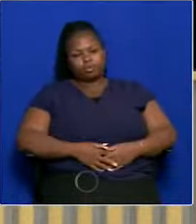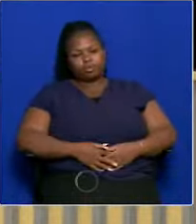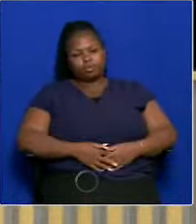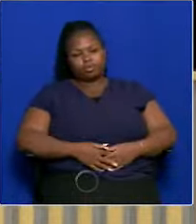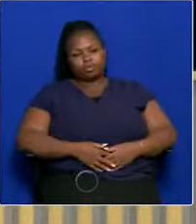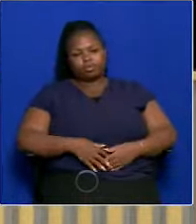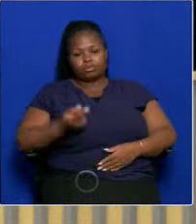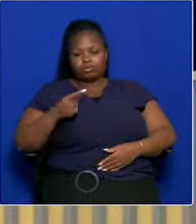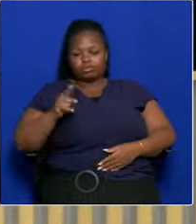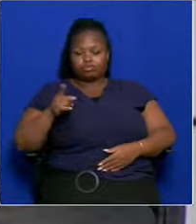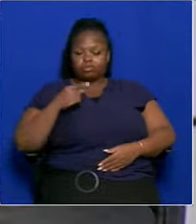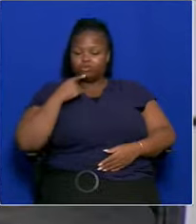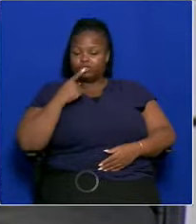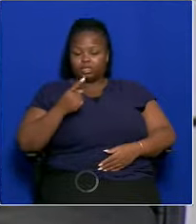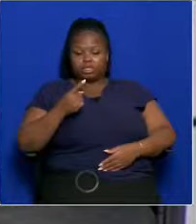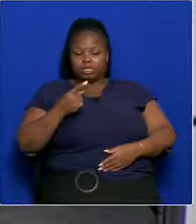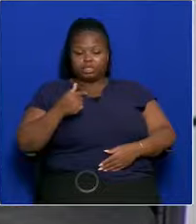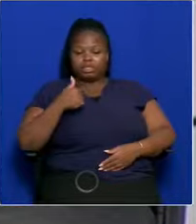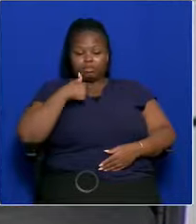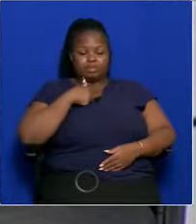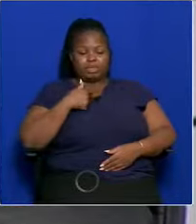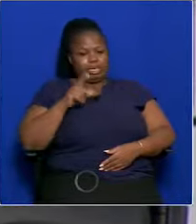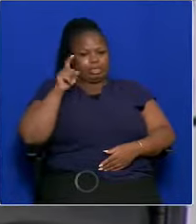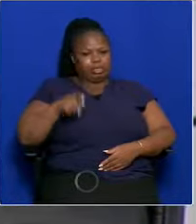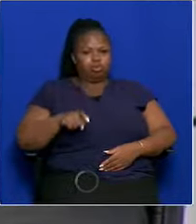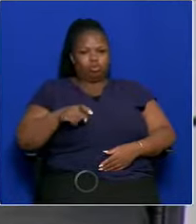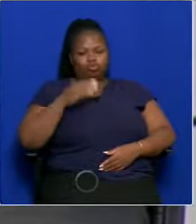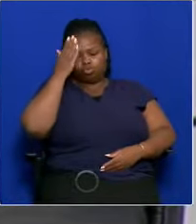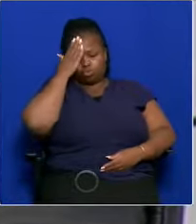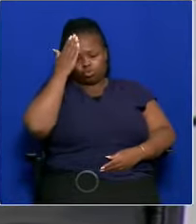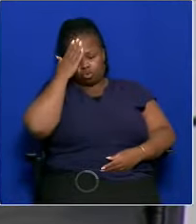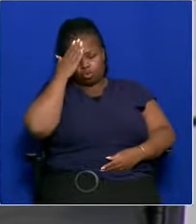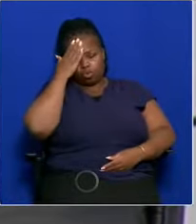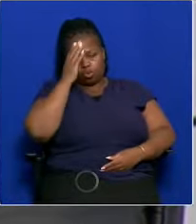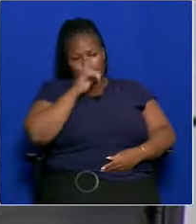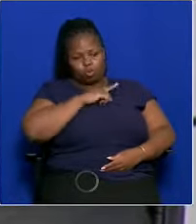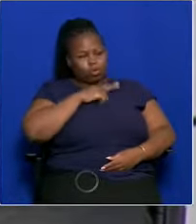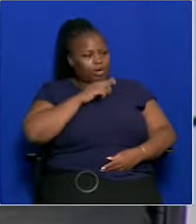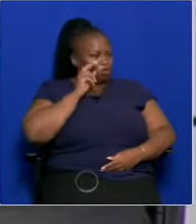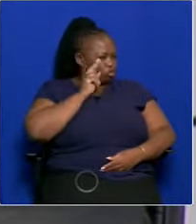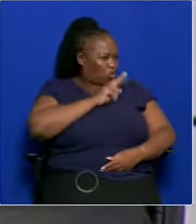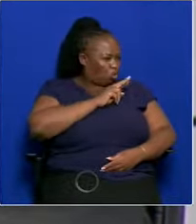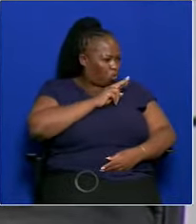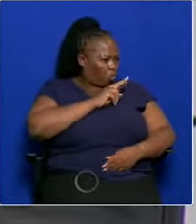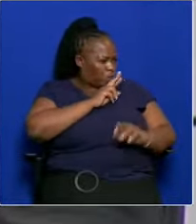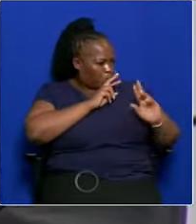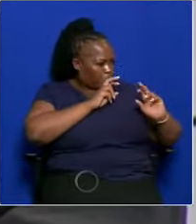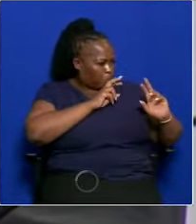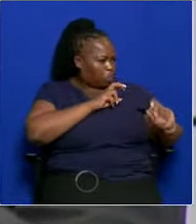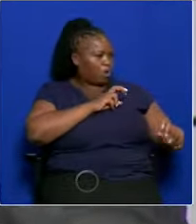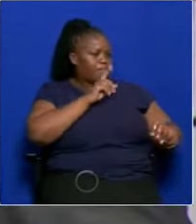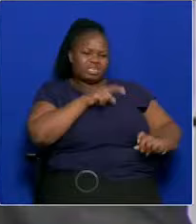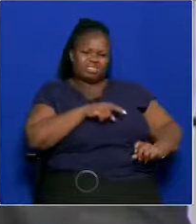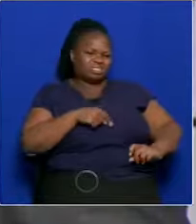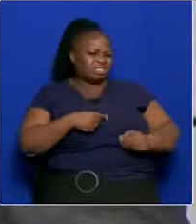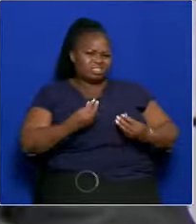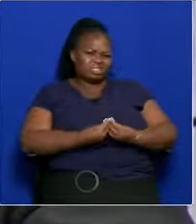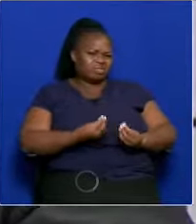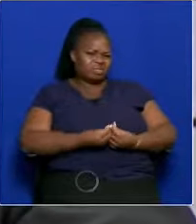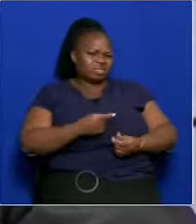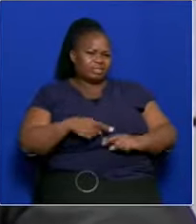say I should have known, or if I see such, I must start profiling is something else. But